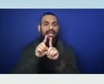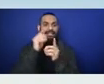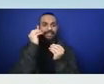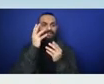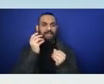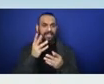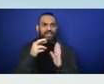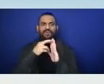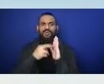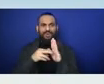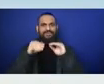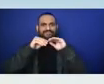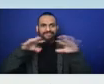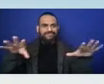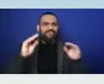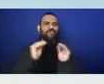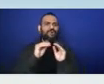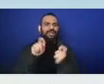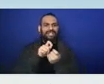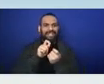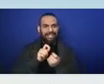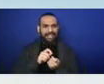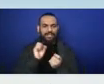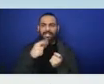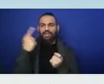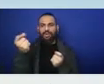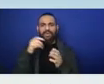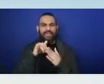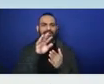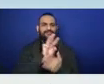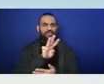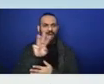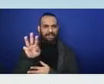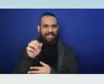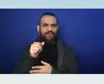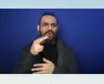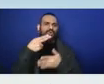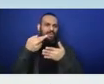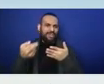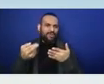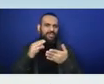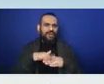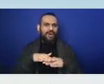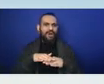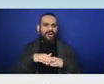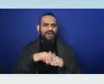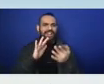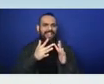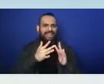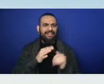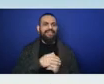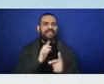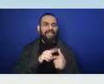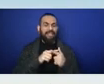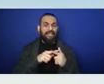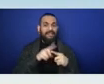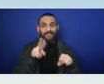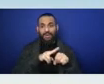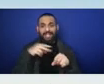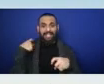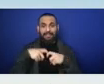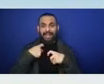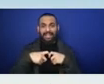www.usa.gov/coronavirus. So these are areas that are going to be very critical for people to be able to get up-to-date information. So